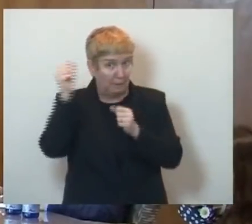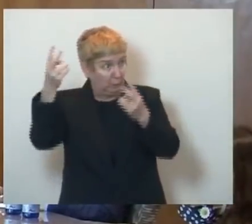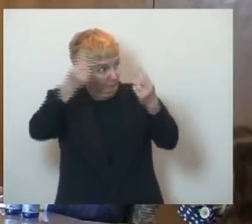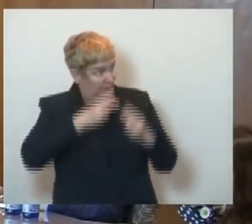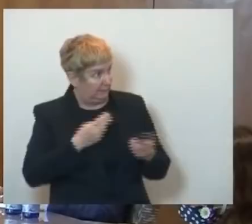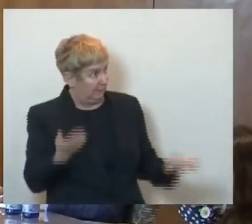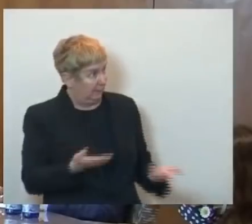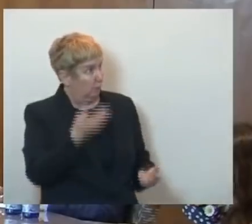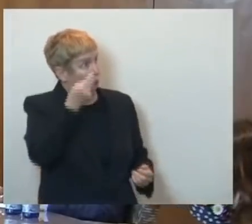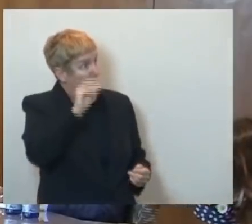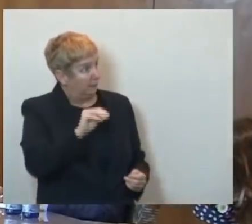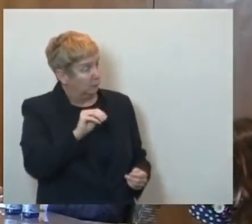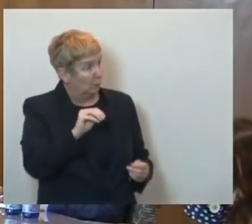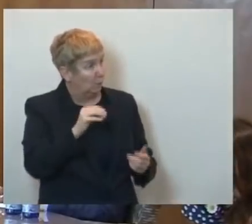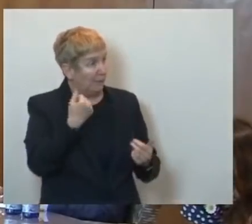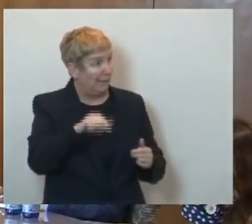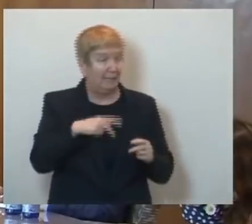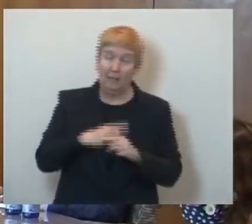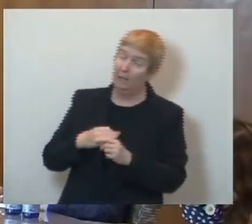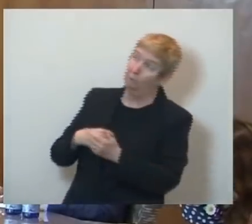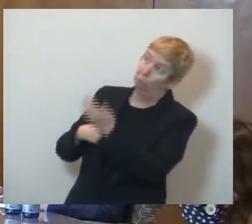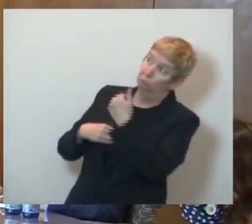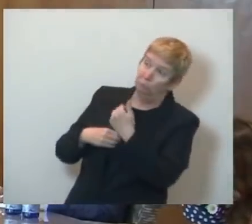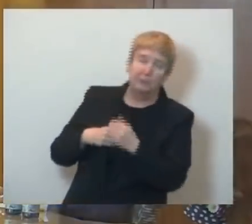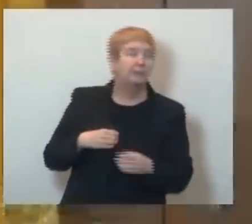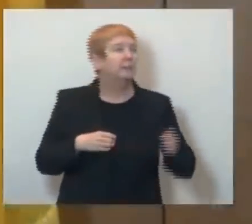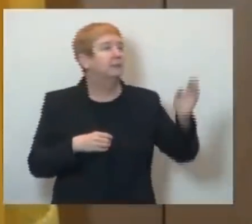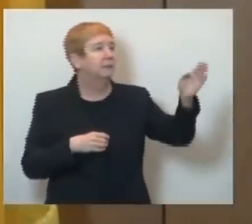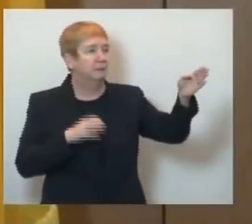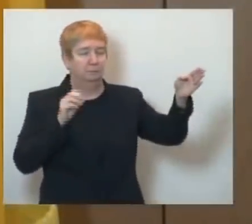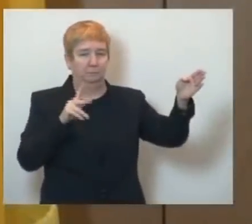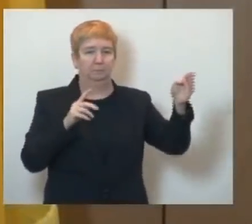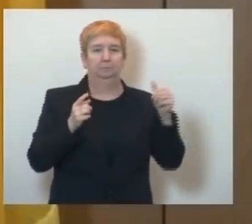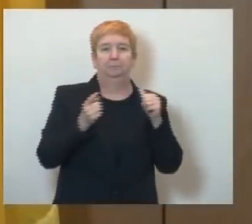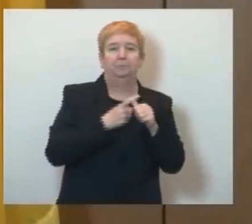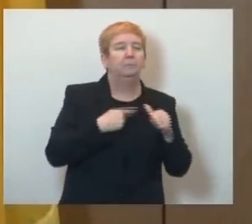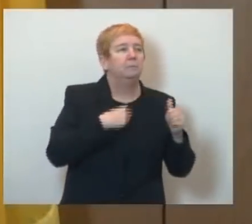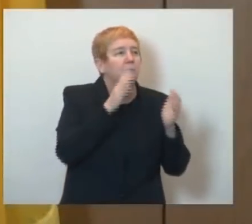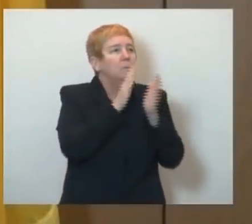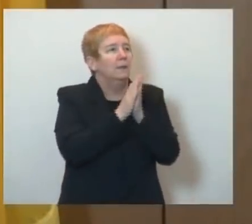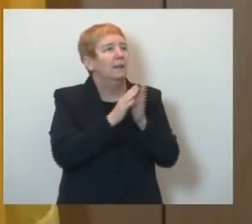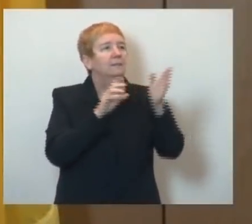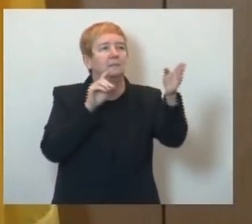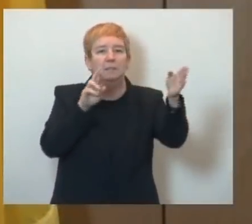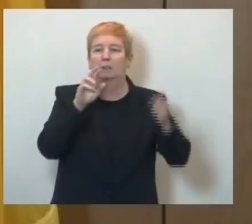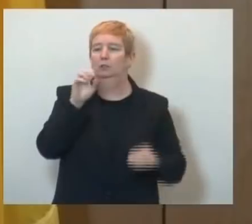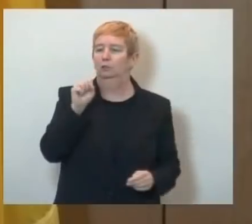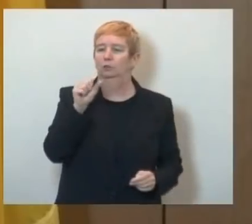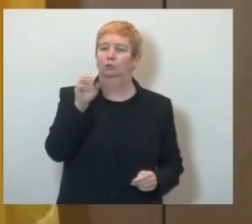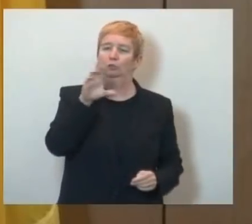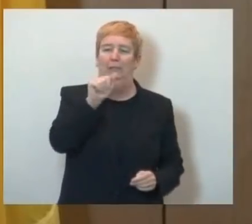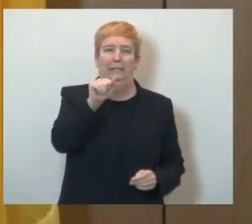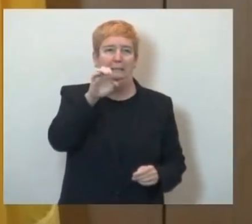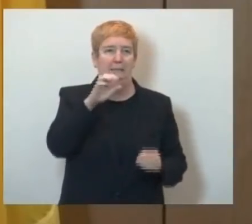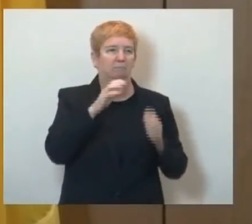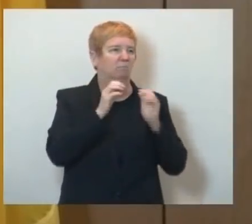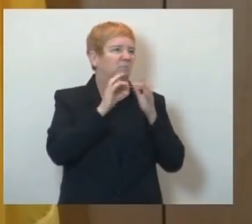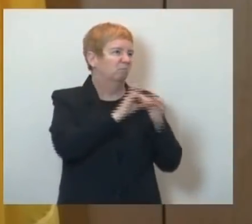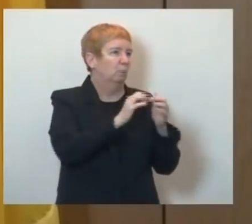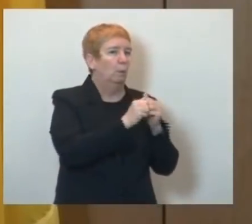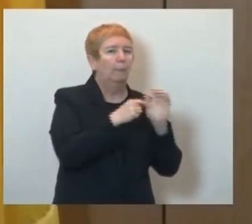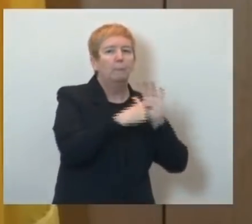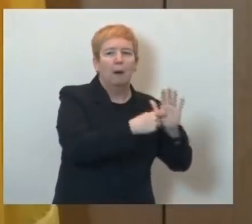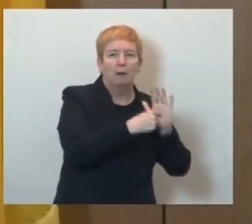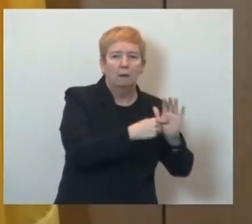as any kind of gesture. Thank you. So I'm going to go to Dr. Grace for the modeling. And, you know, we identified,